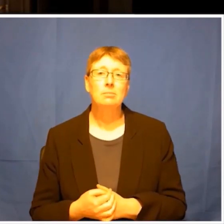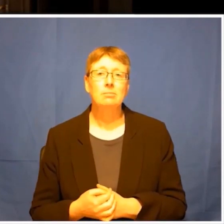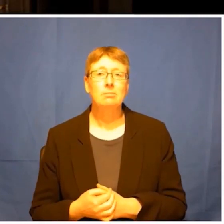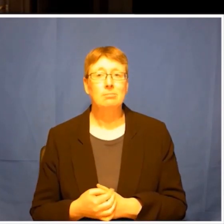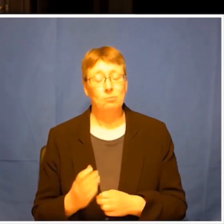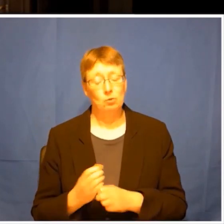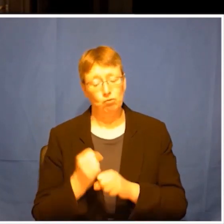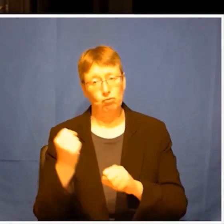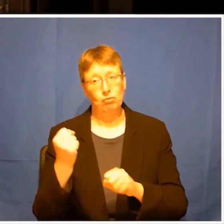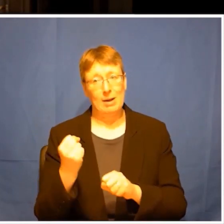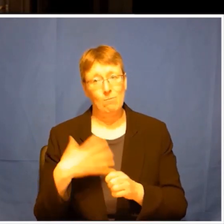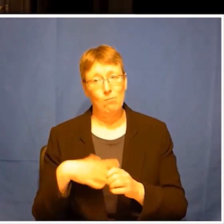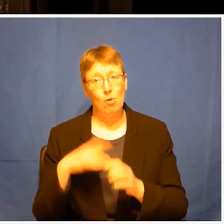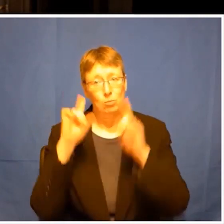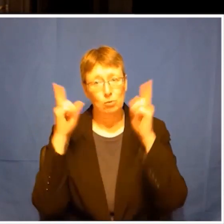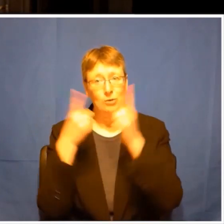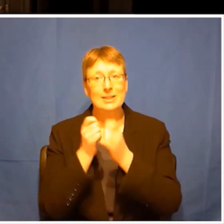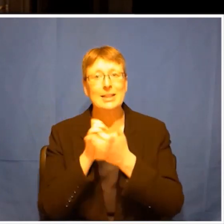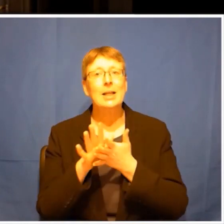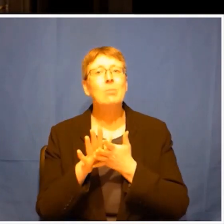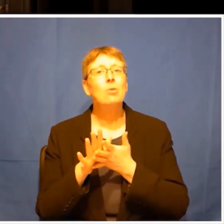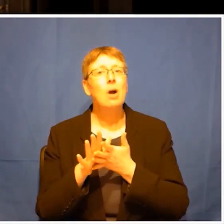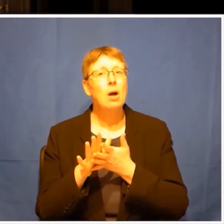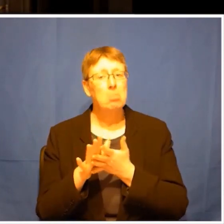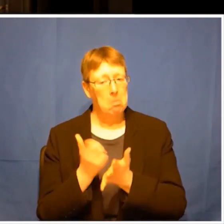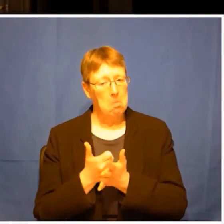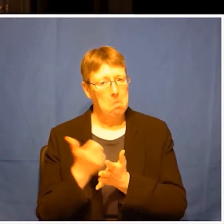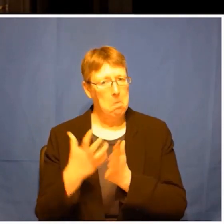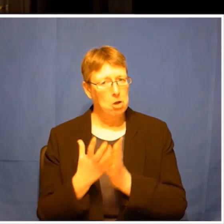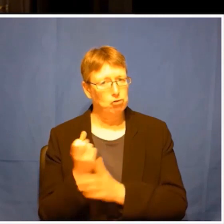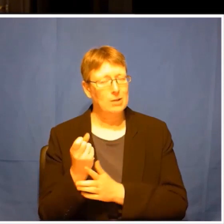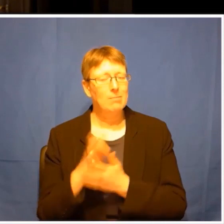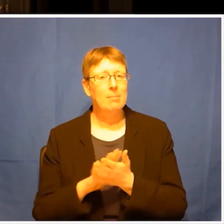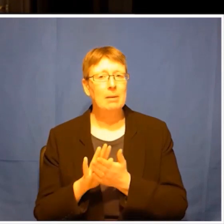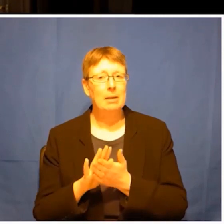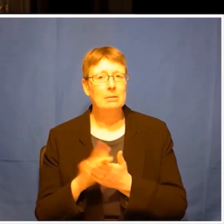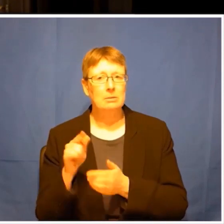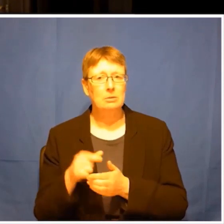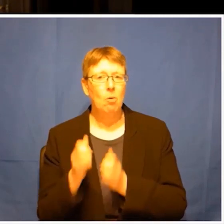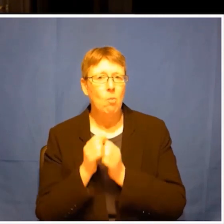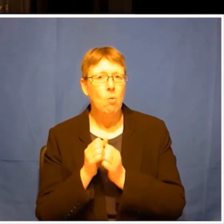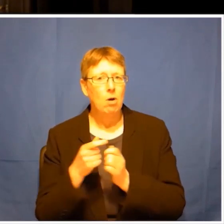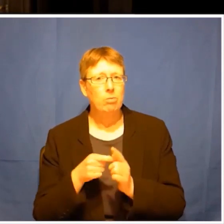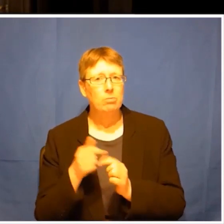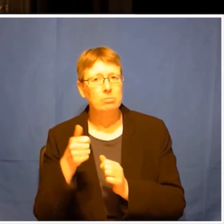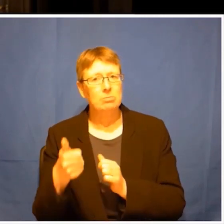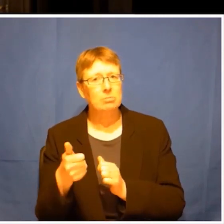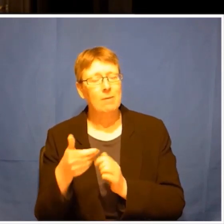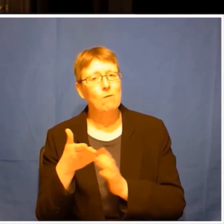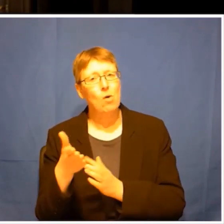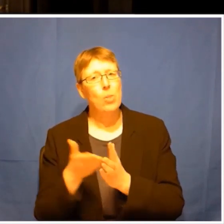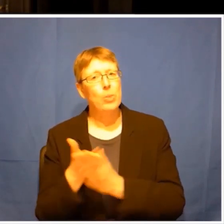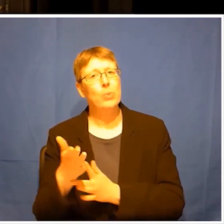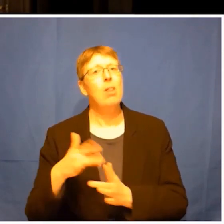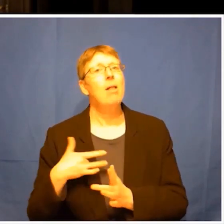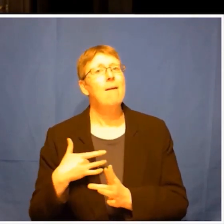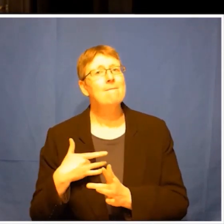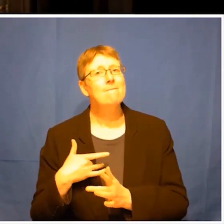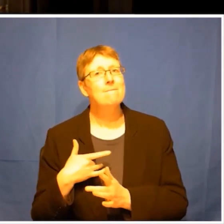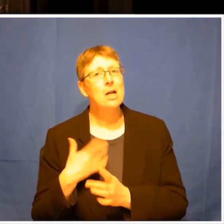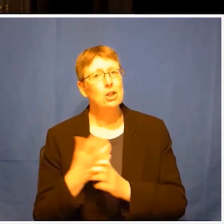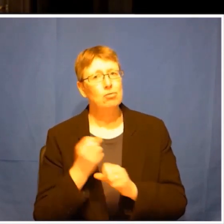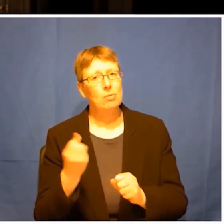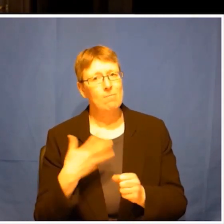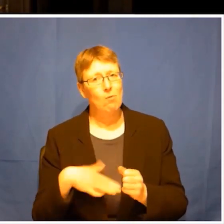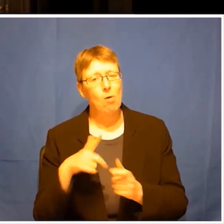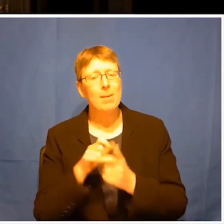Completing a degree at the University of Edinburgh is a fantastic achievement and will give you a passport to success for the rest of your life. Edinburgh